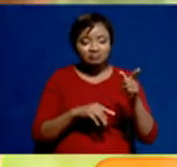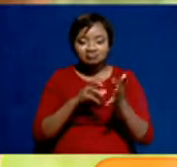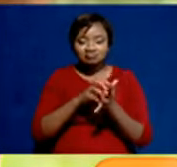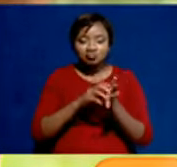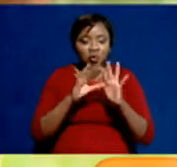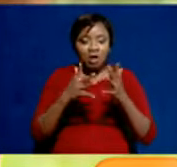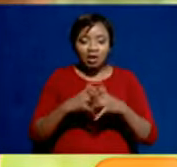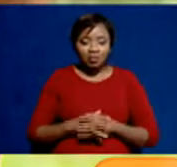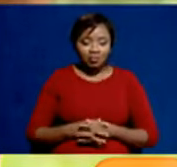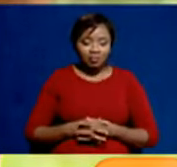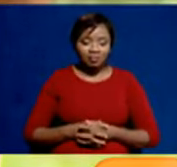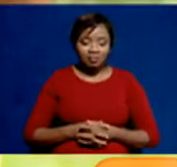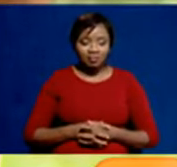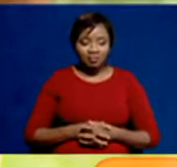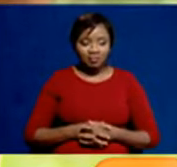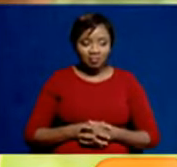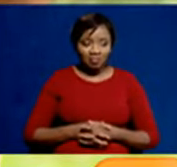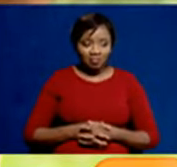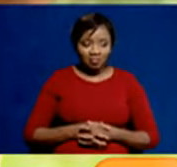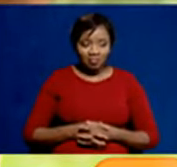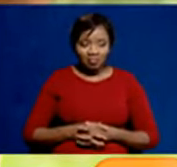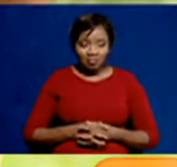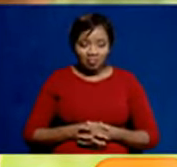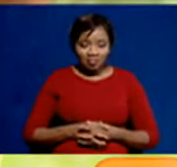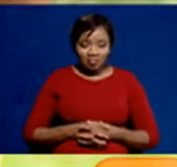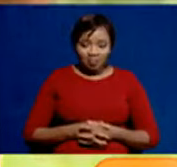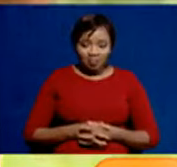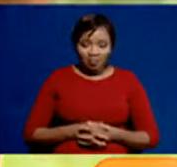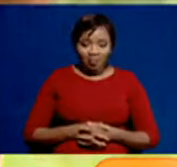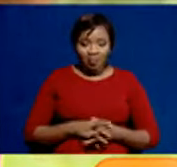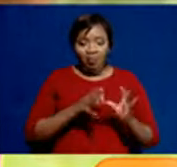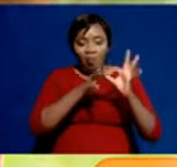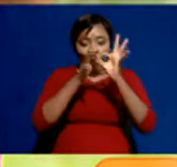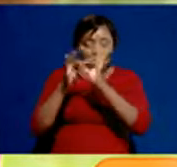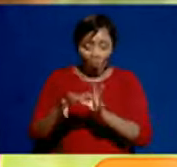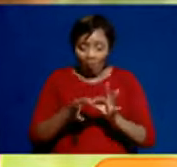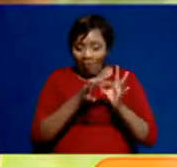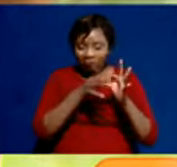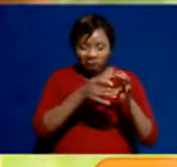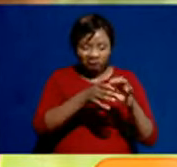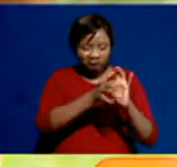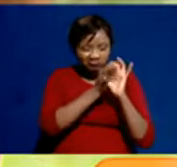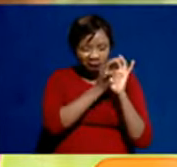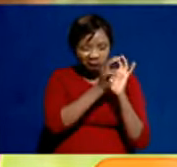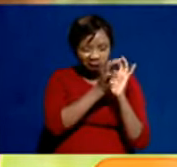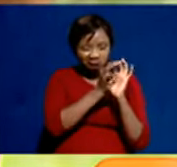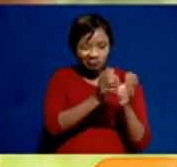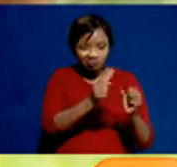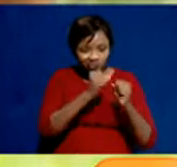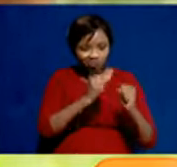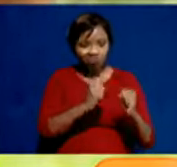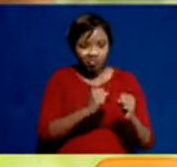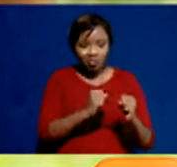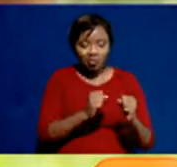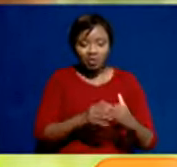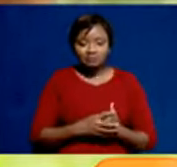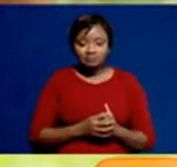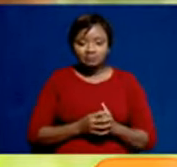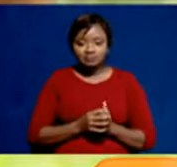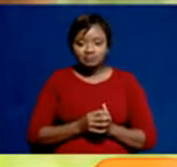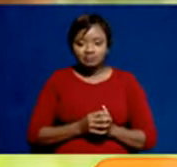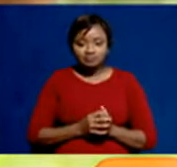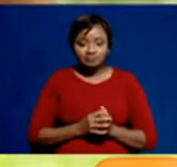know it, if you had to reflect on what it was before the election? The coalition is together. We have, just like we've been